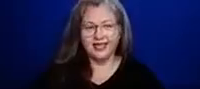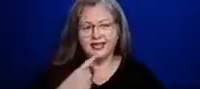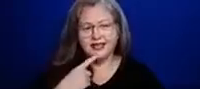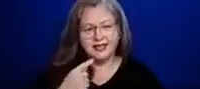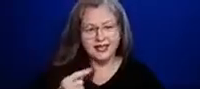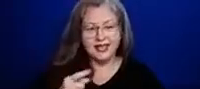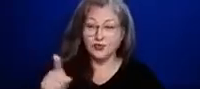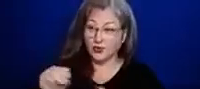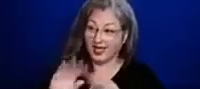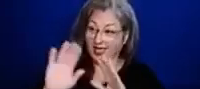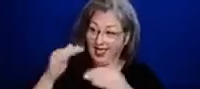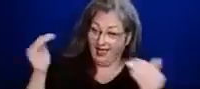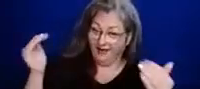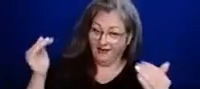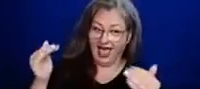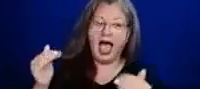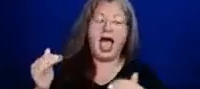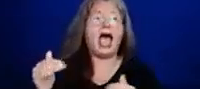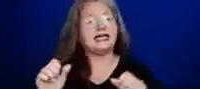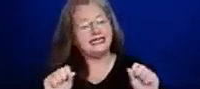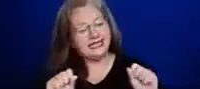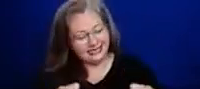Mande? You were in heaven.